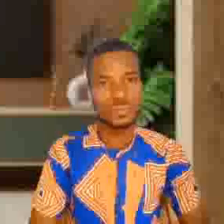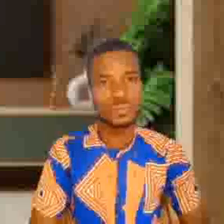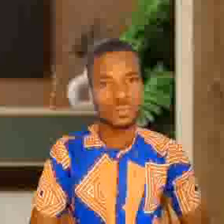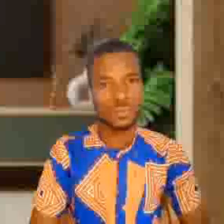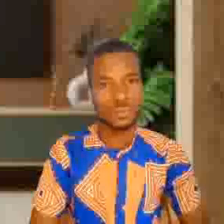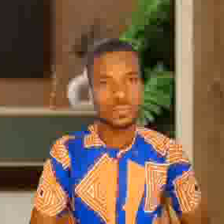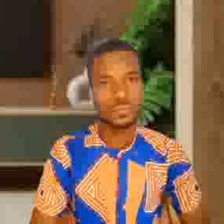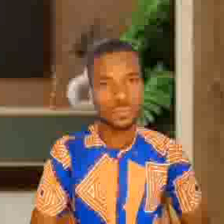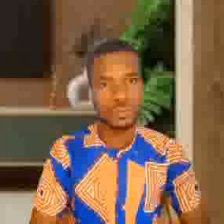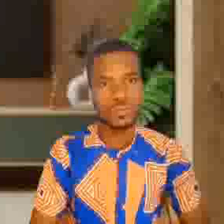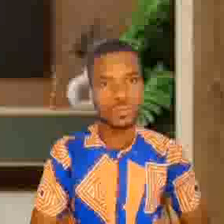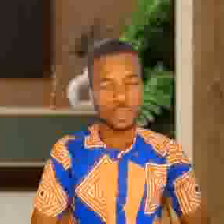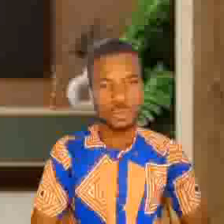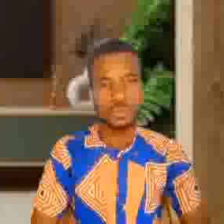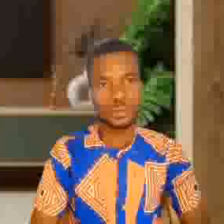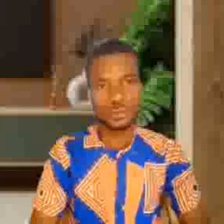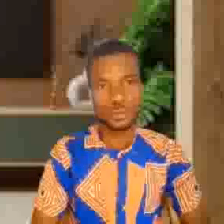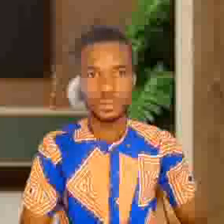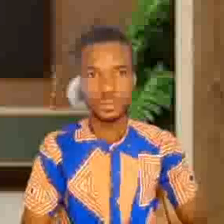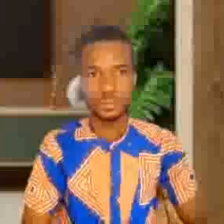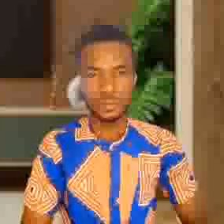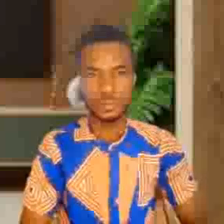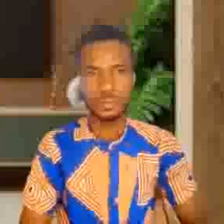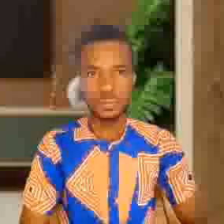things. Now, air tickets, people